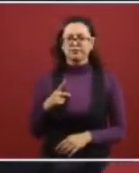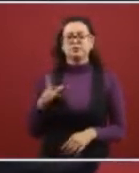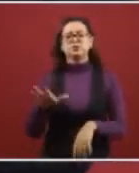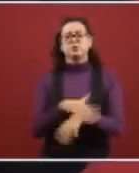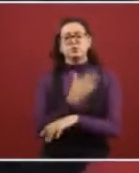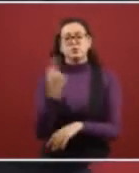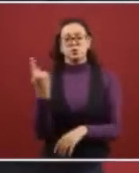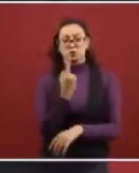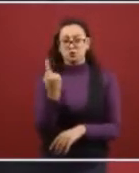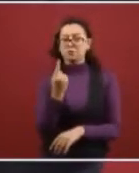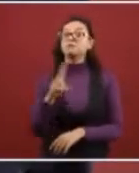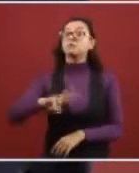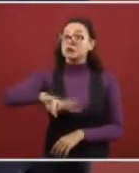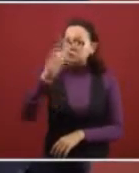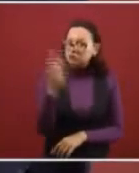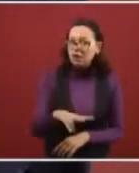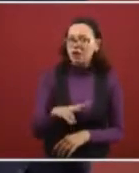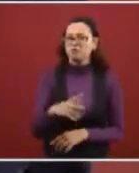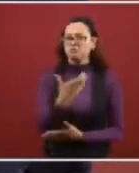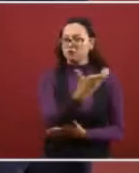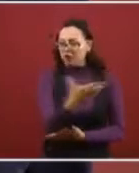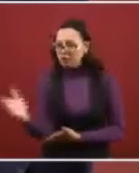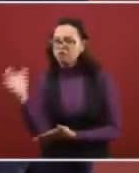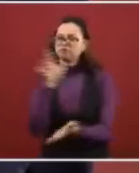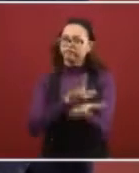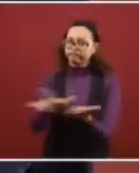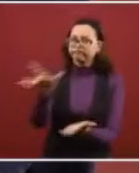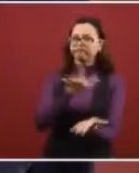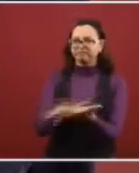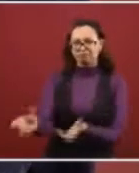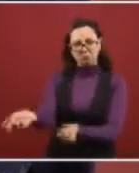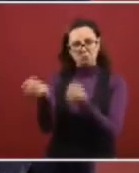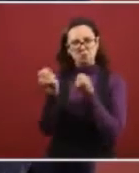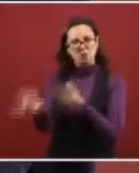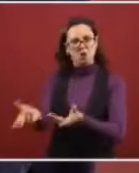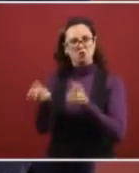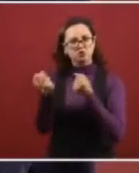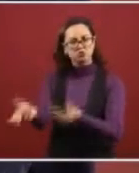está apoyando because we are supporting the producers